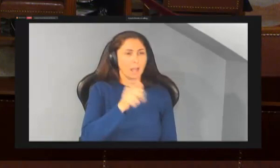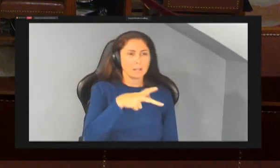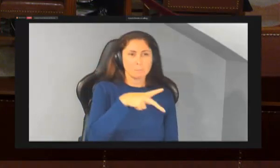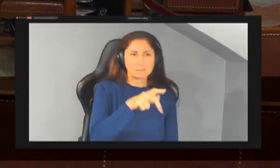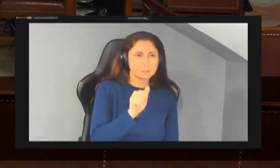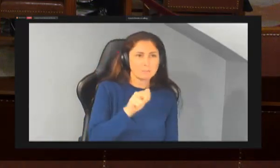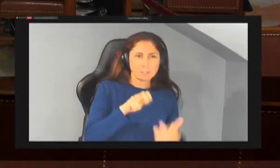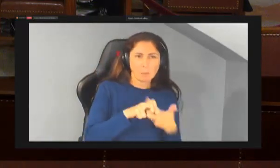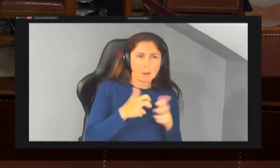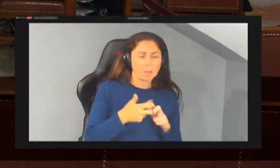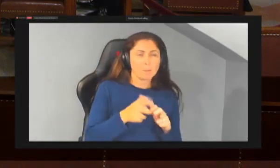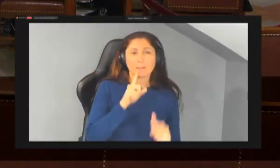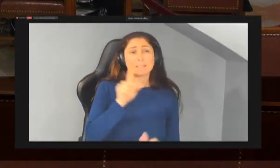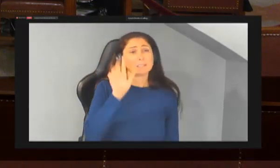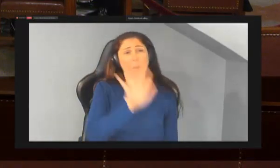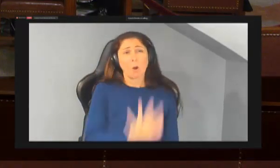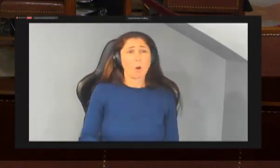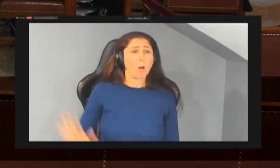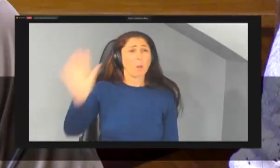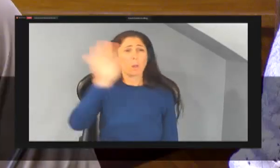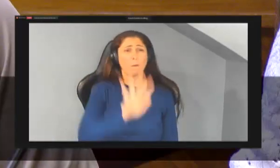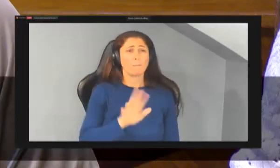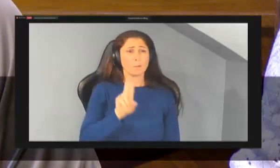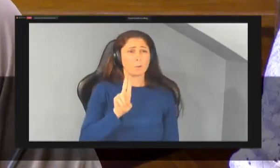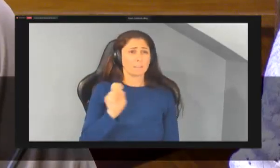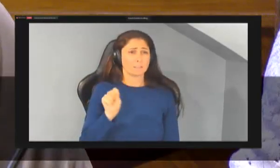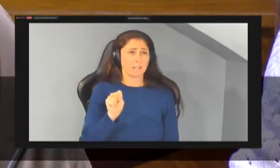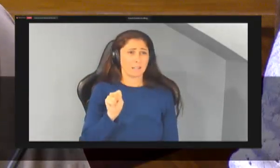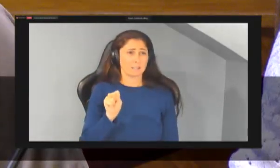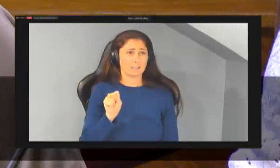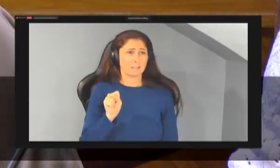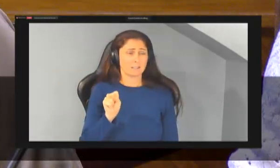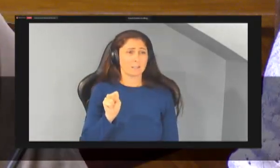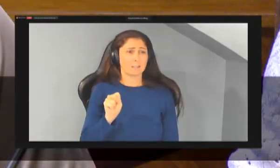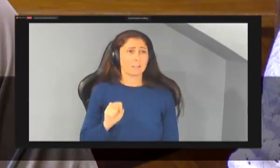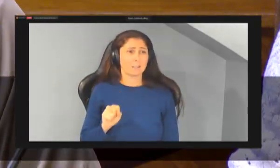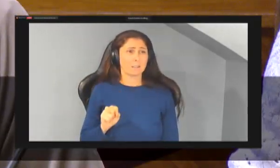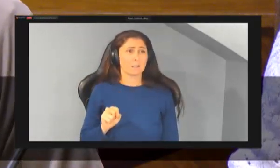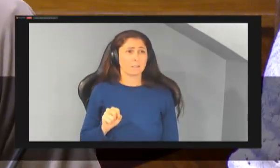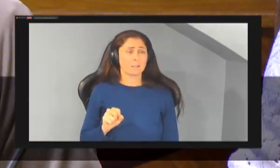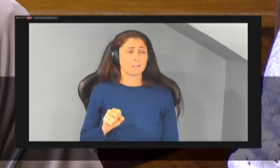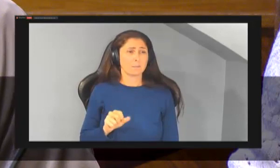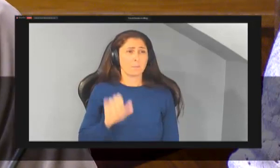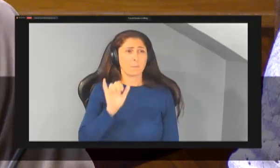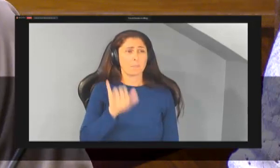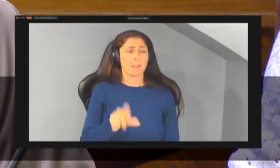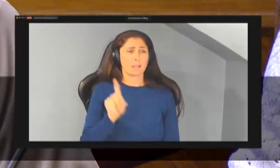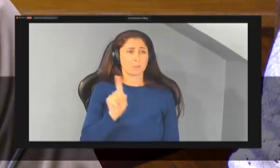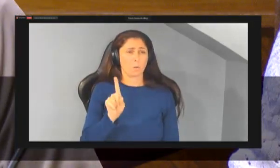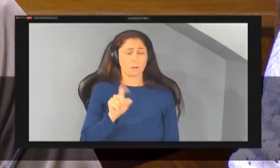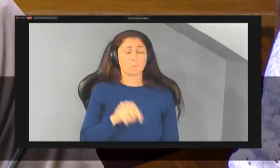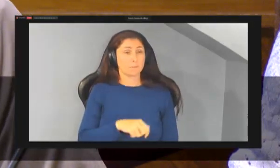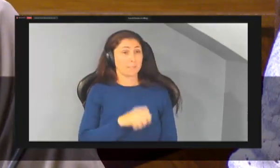It's all over the United States. So that's kind of where it's coming from. Yes, but